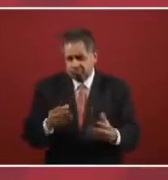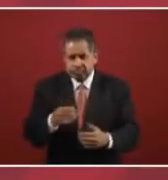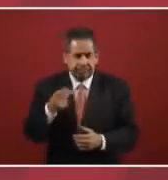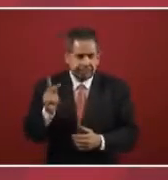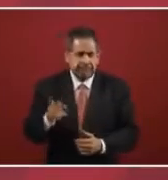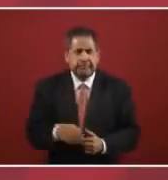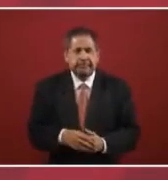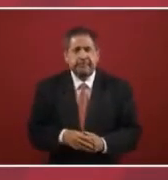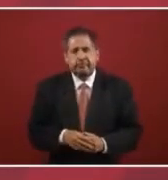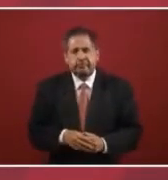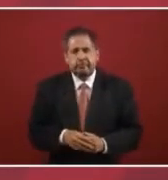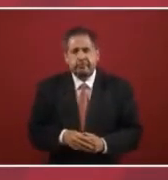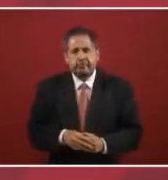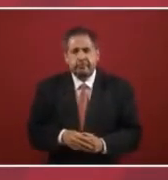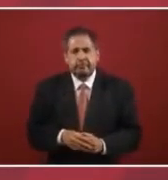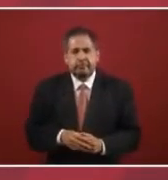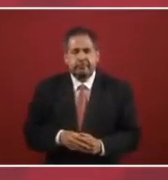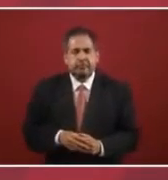pero However,